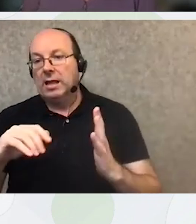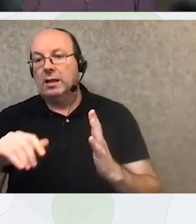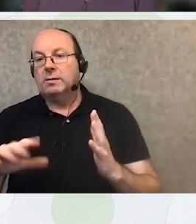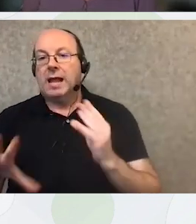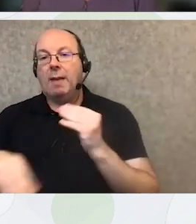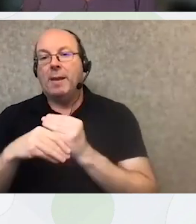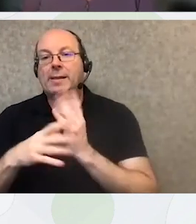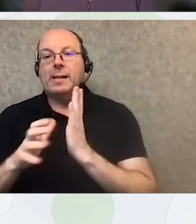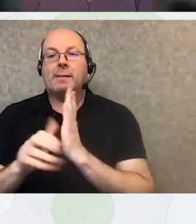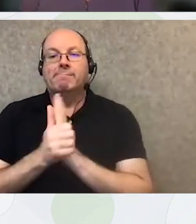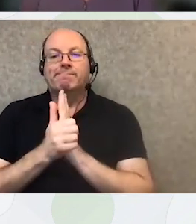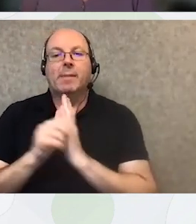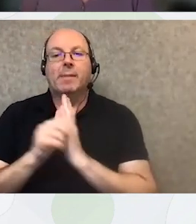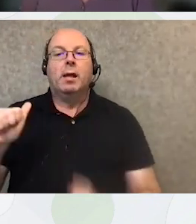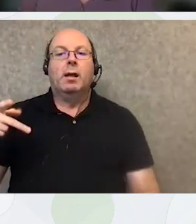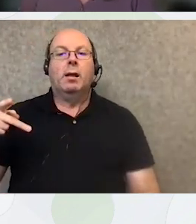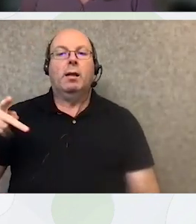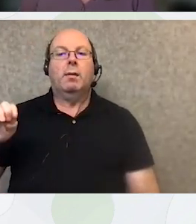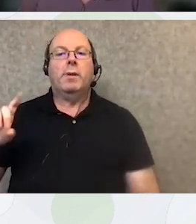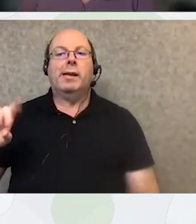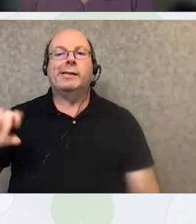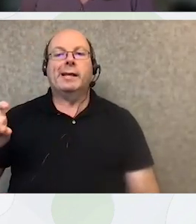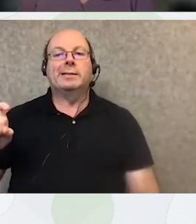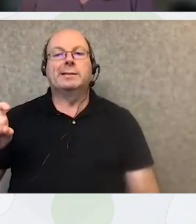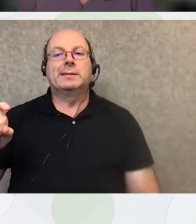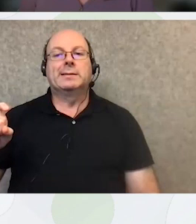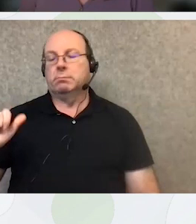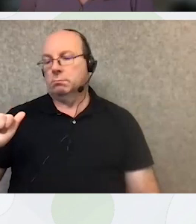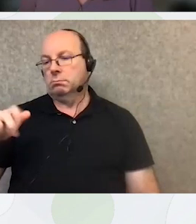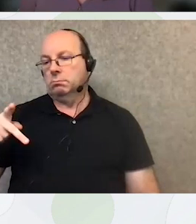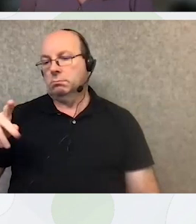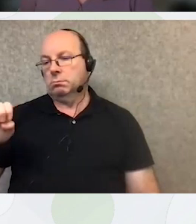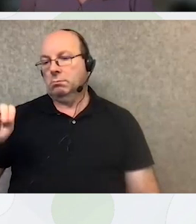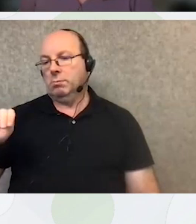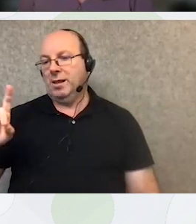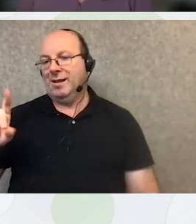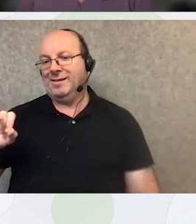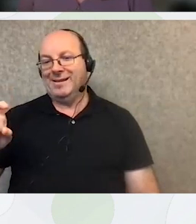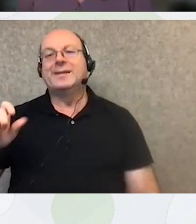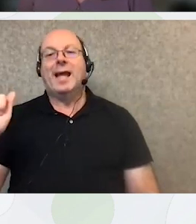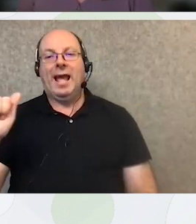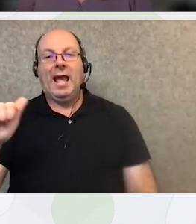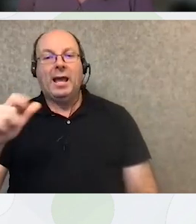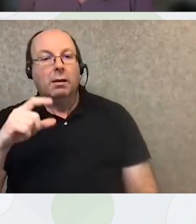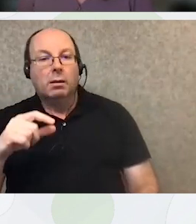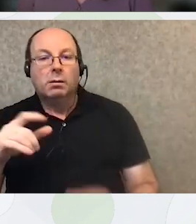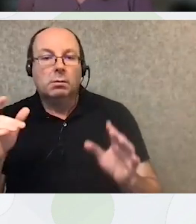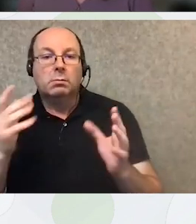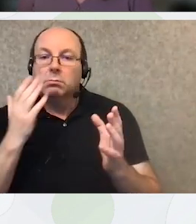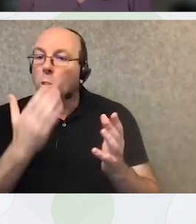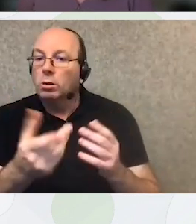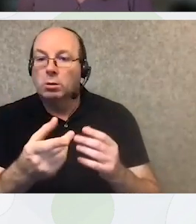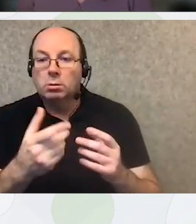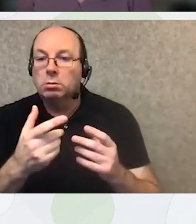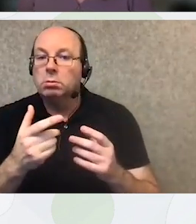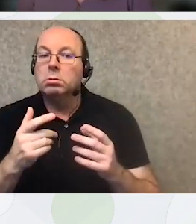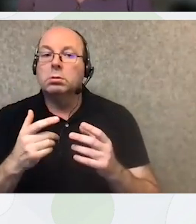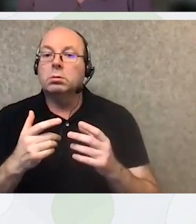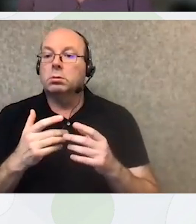reference for all of us to have in our back pockets, and I'm sure most of us, if not all, are familiar with this. They